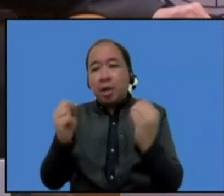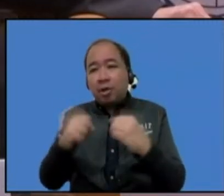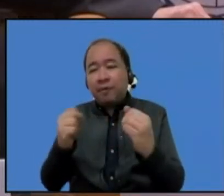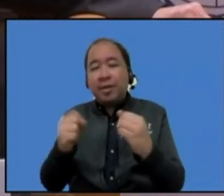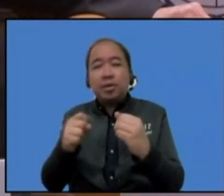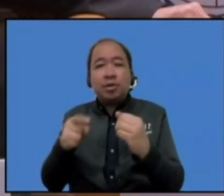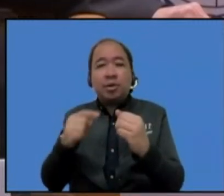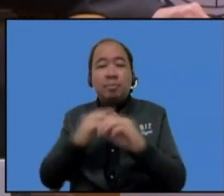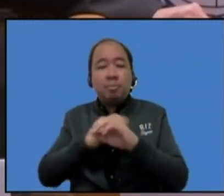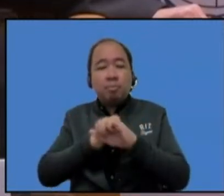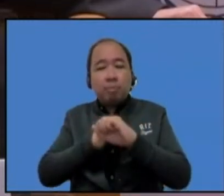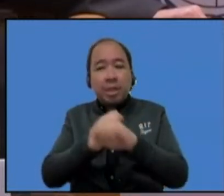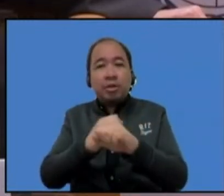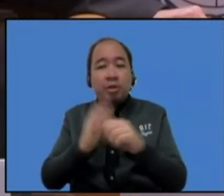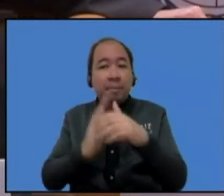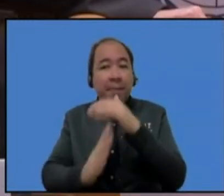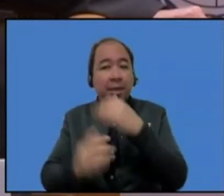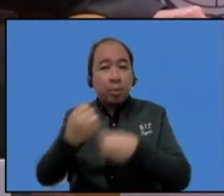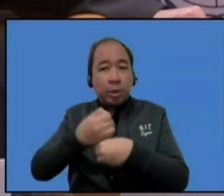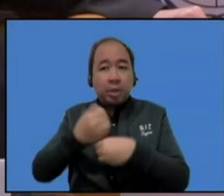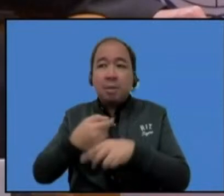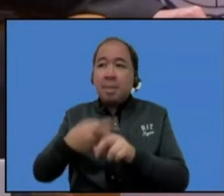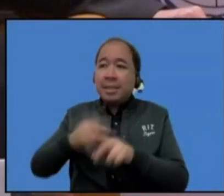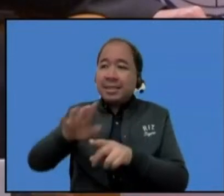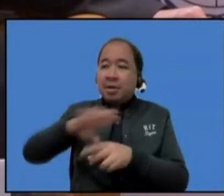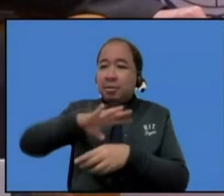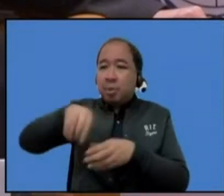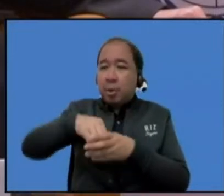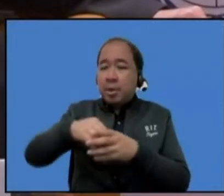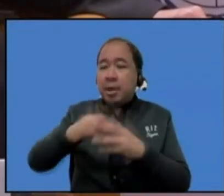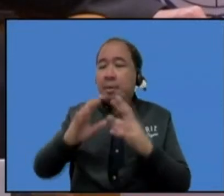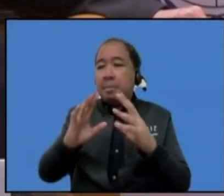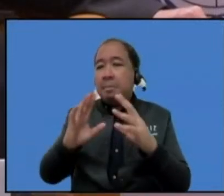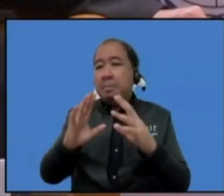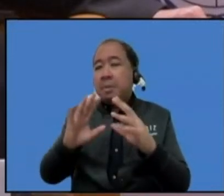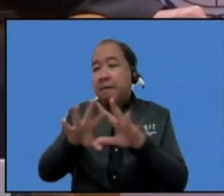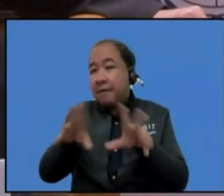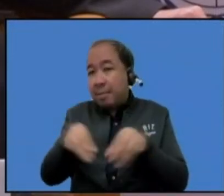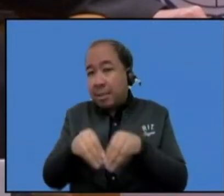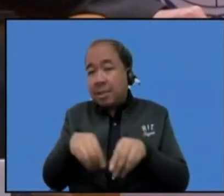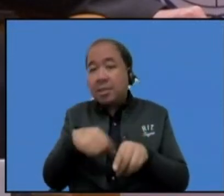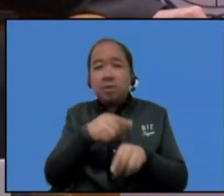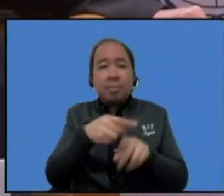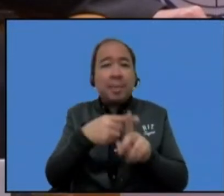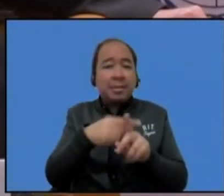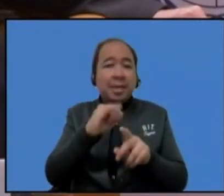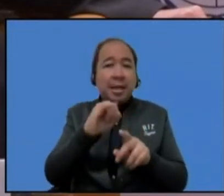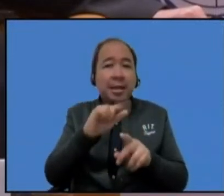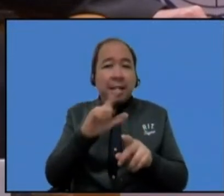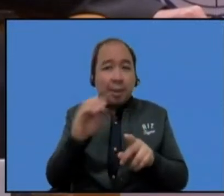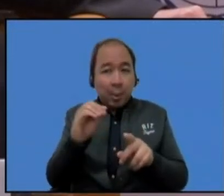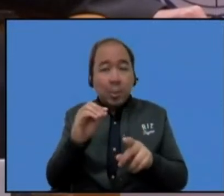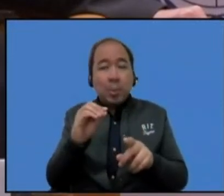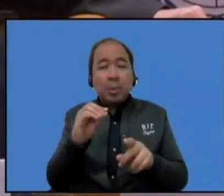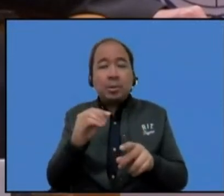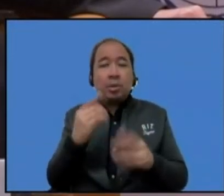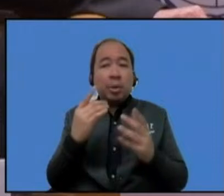families, and also some of the ILO convention on that. So I think it is also important to ensure